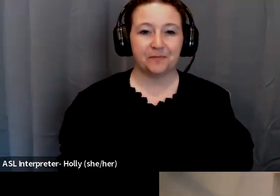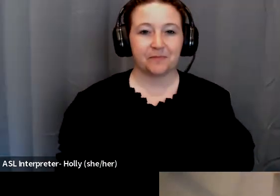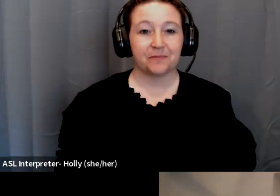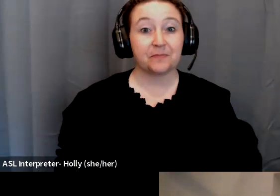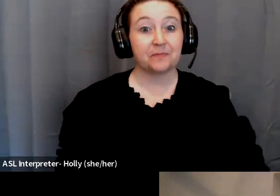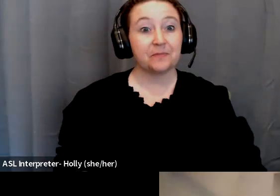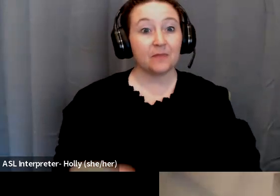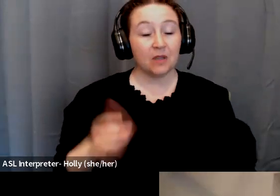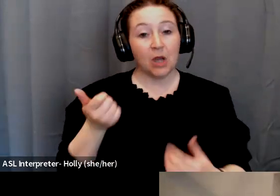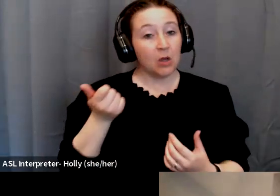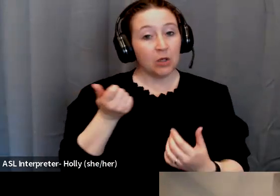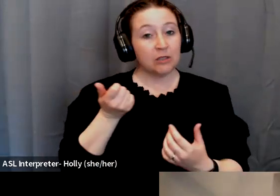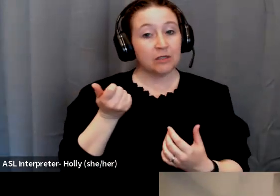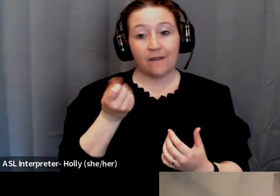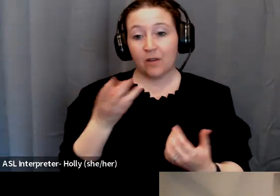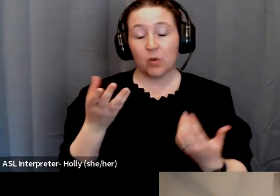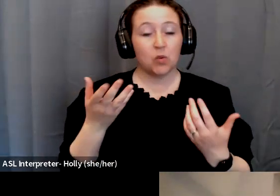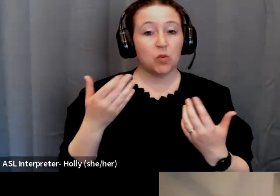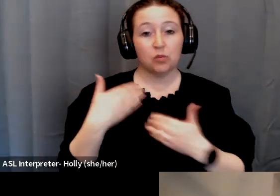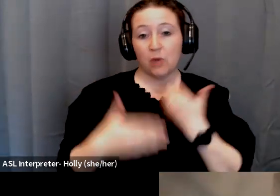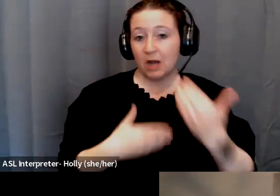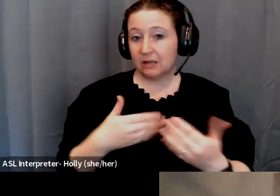So just a few logistics.